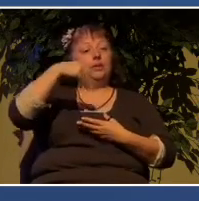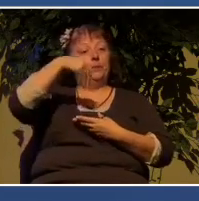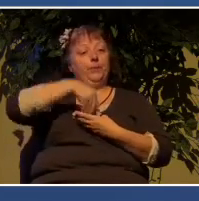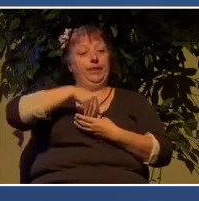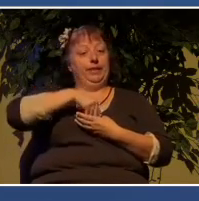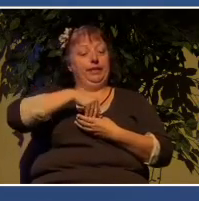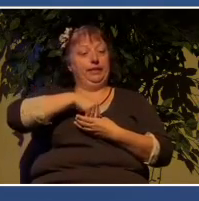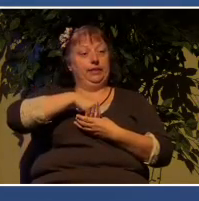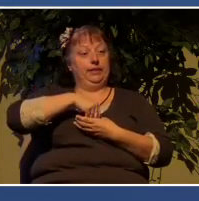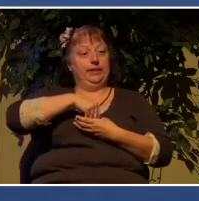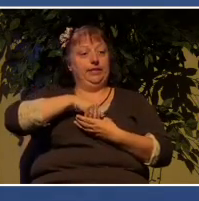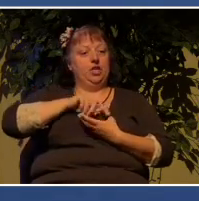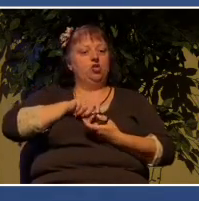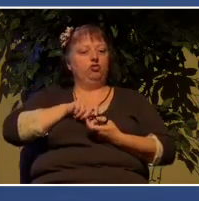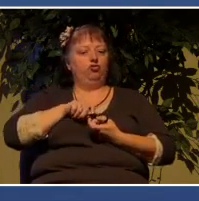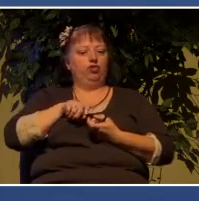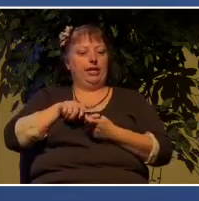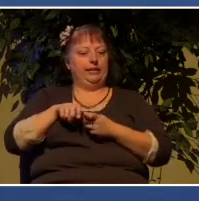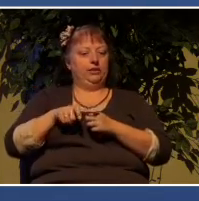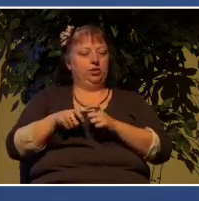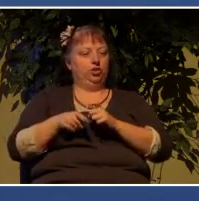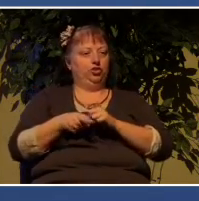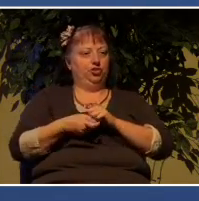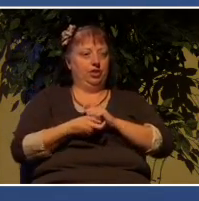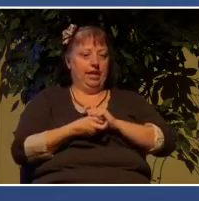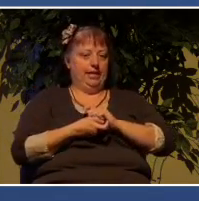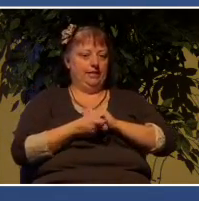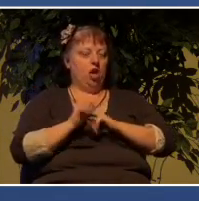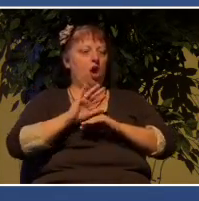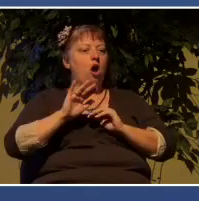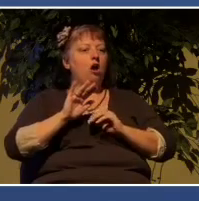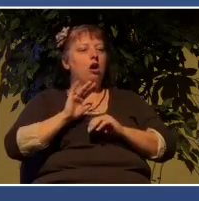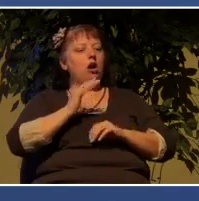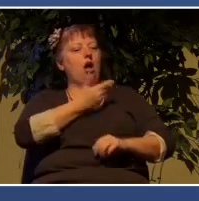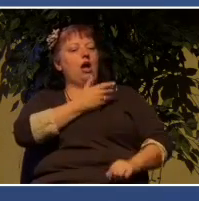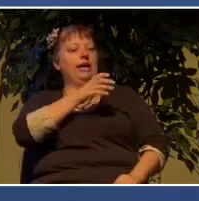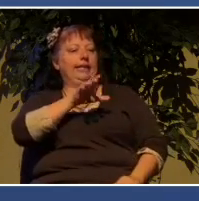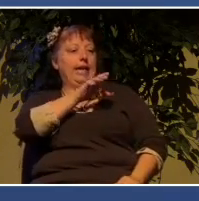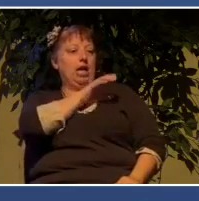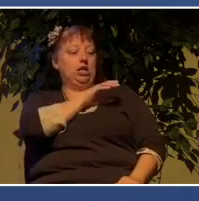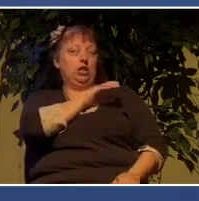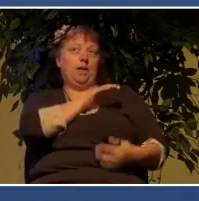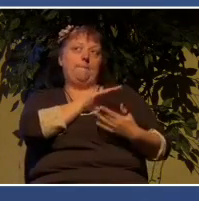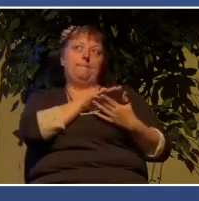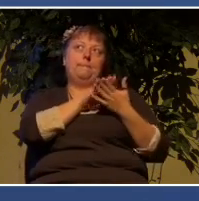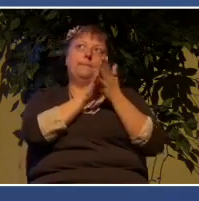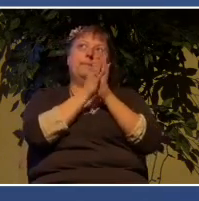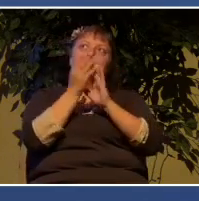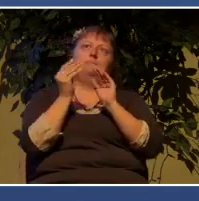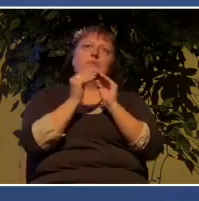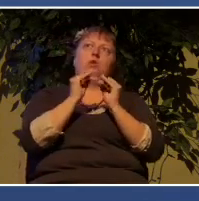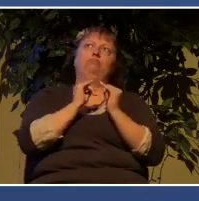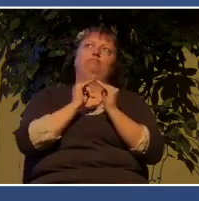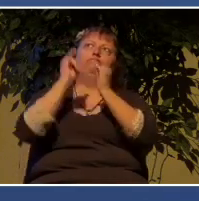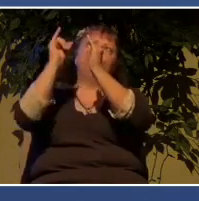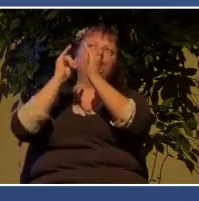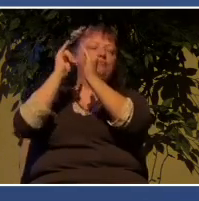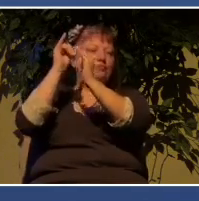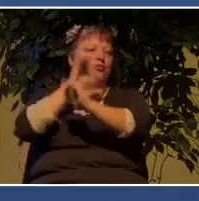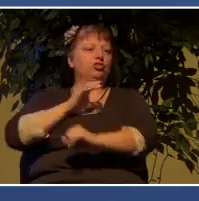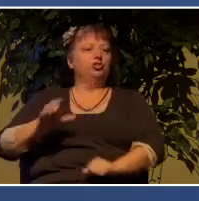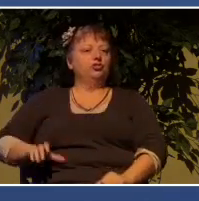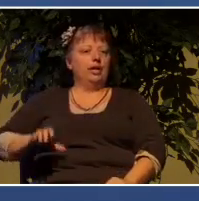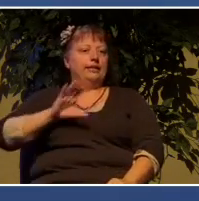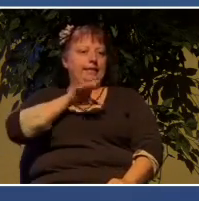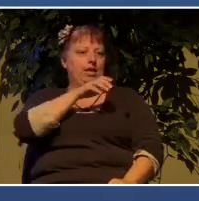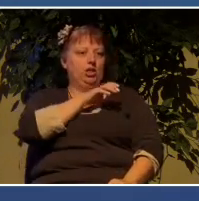the inside out so that our character becomes more like the character of Christ. Paul talks about that